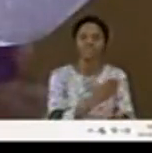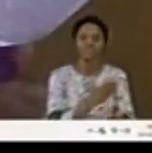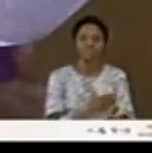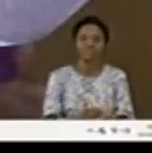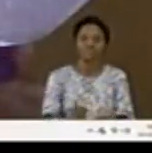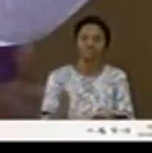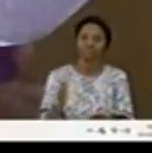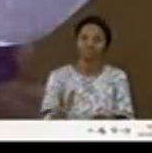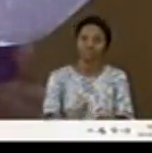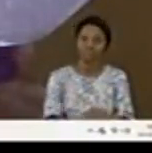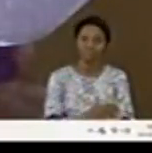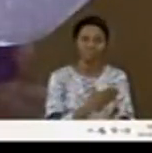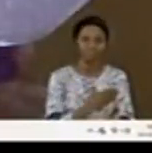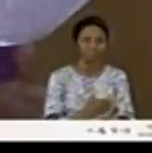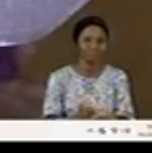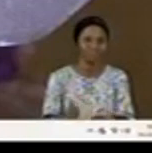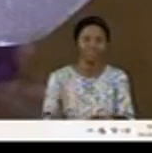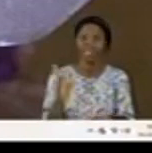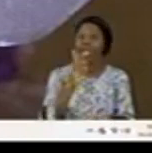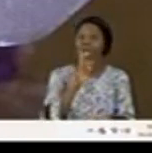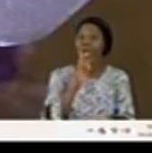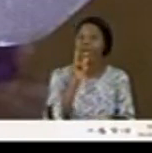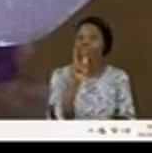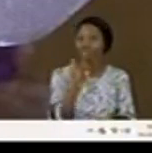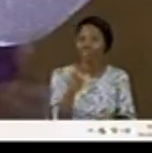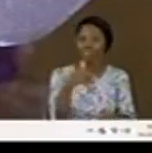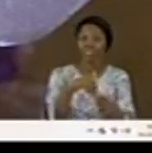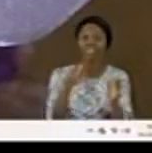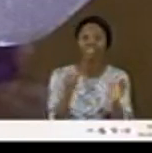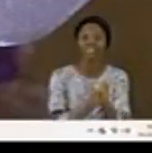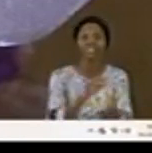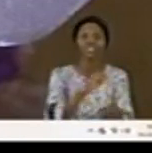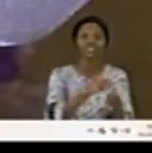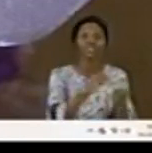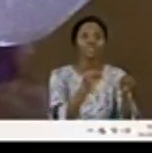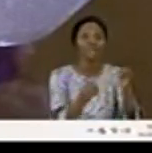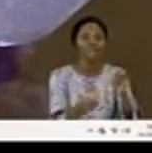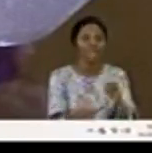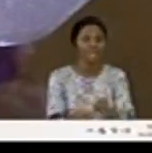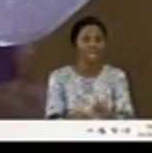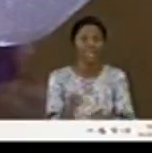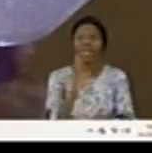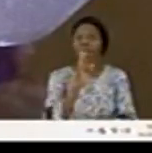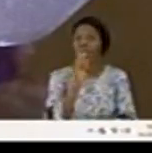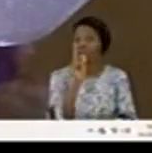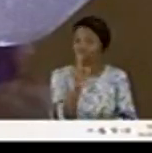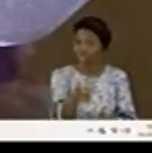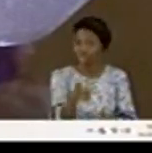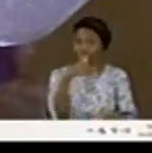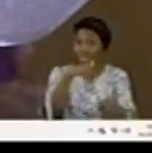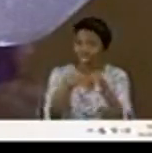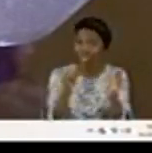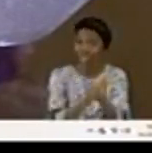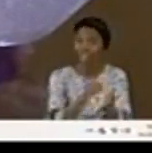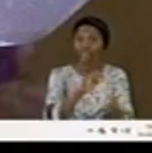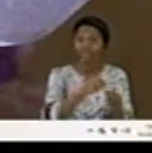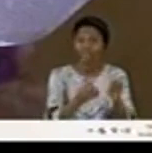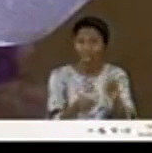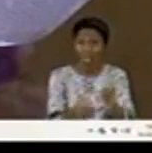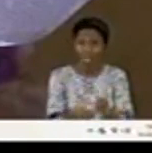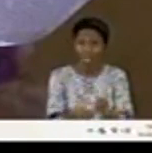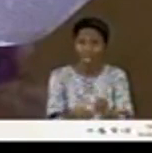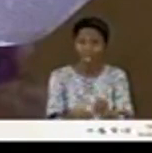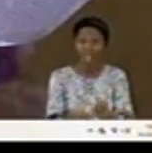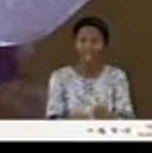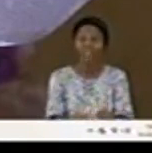Are you in that number? Are you in that number? Are you in that